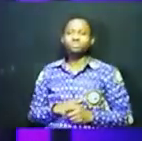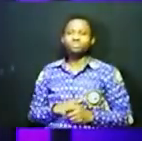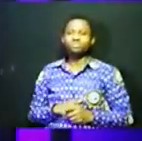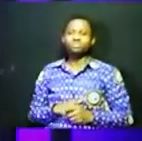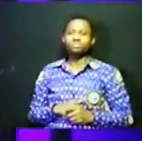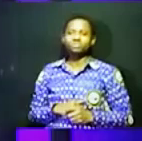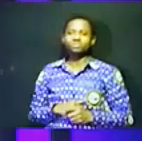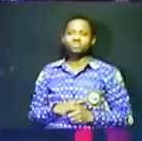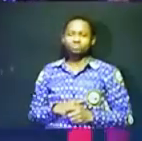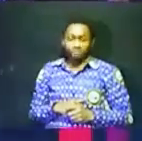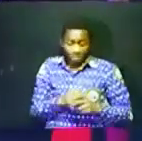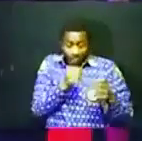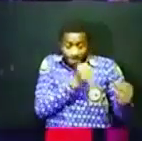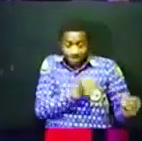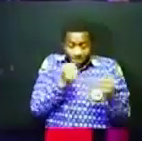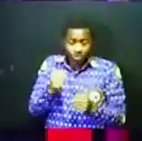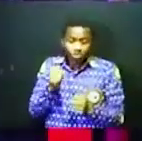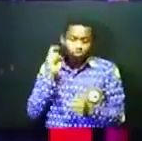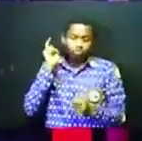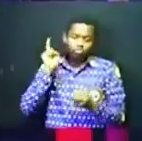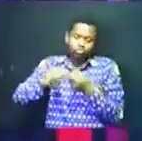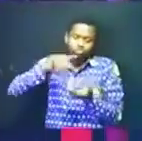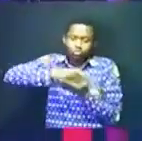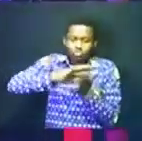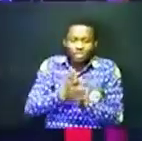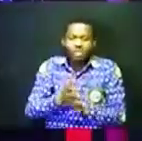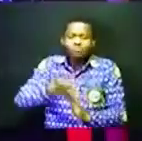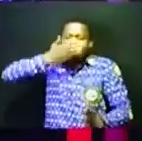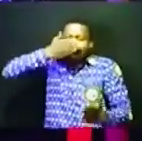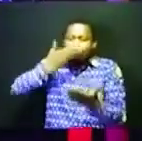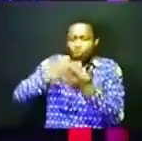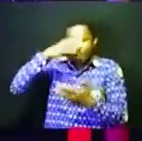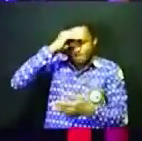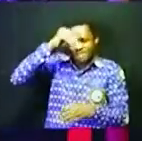world, the power to be a man among men.